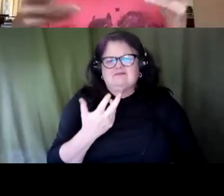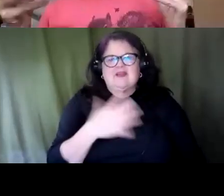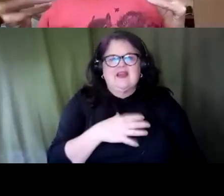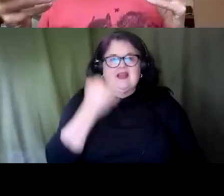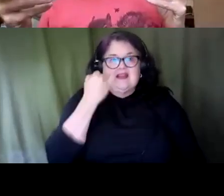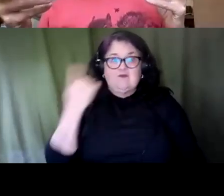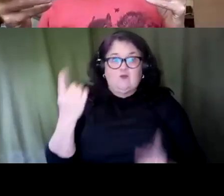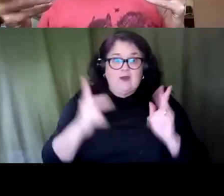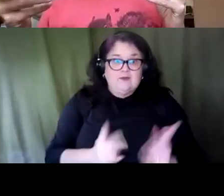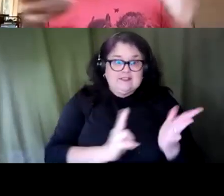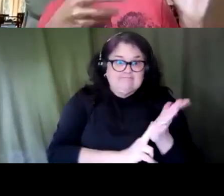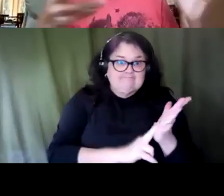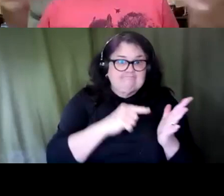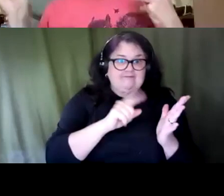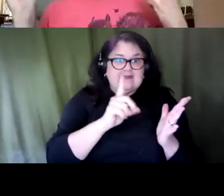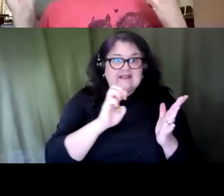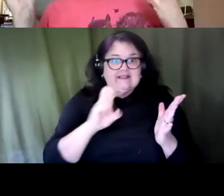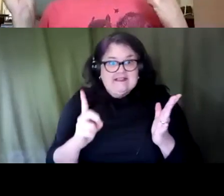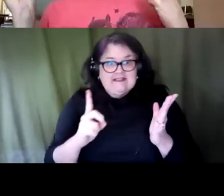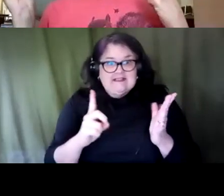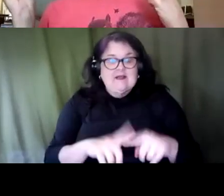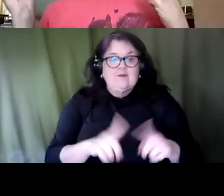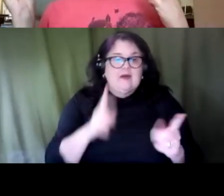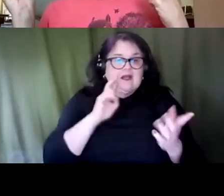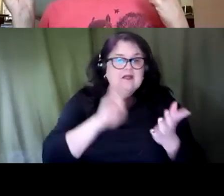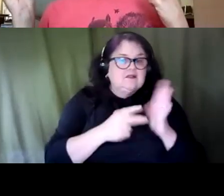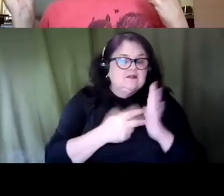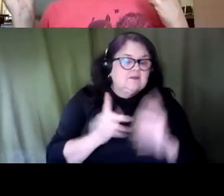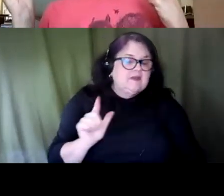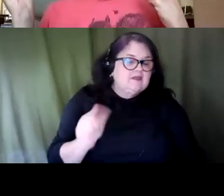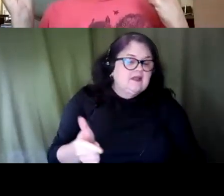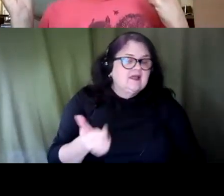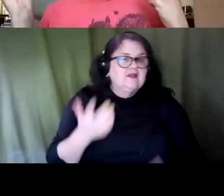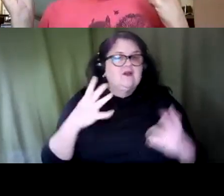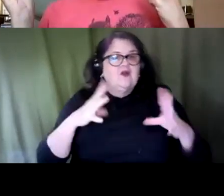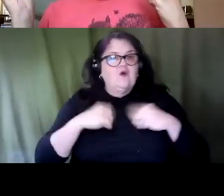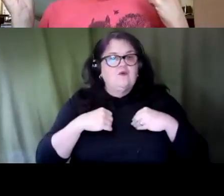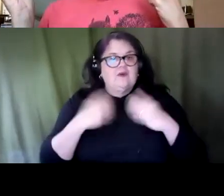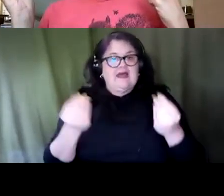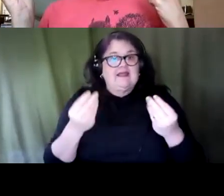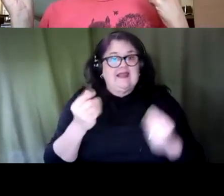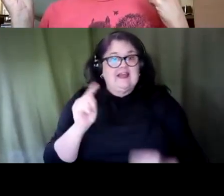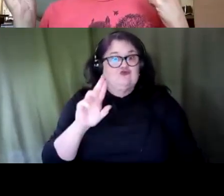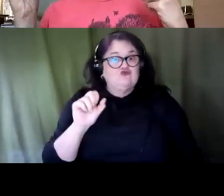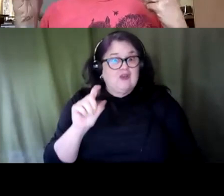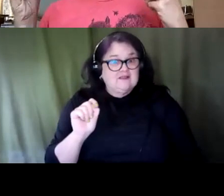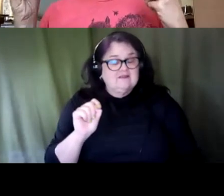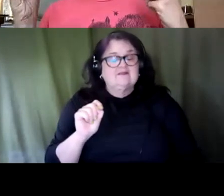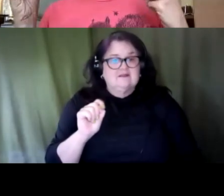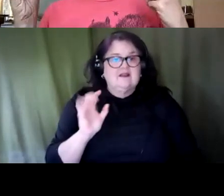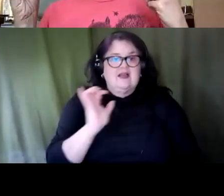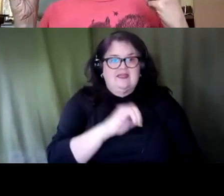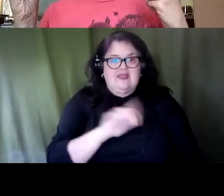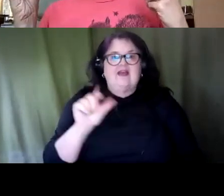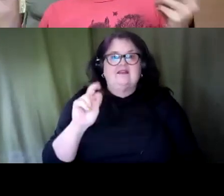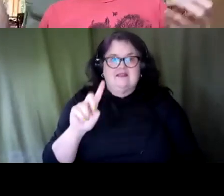one person on the deed, but an intention that maybe it be later owned by a land trust, then that land